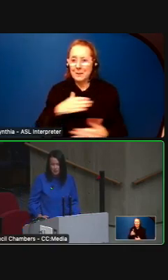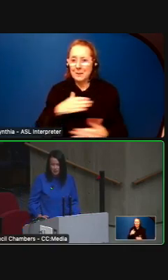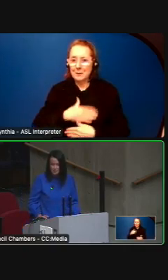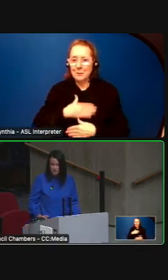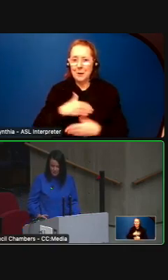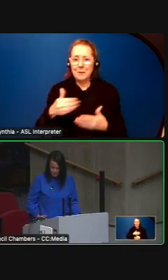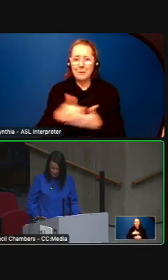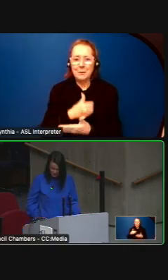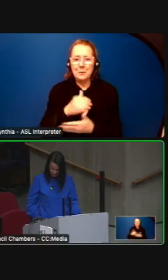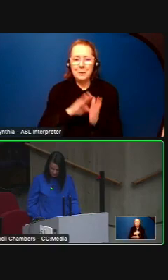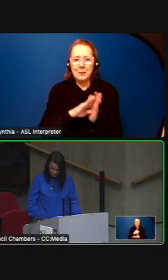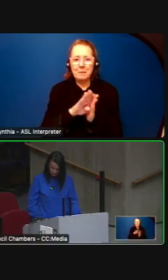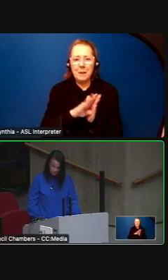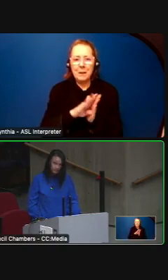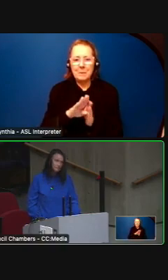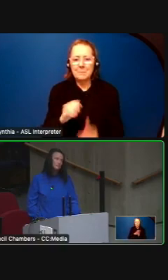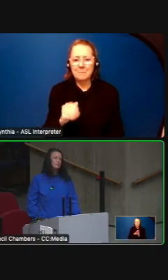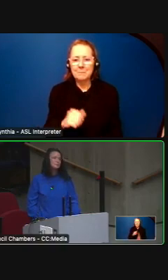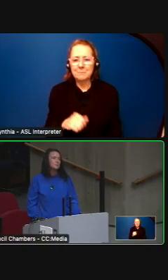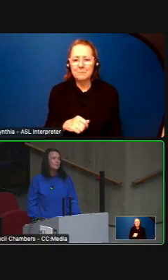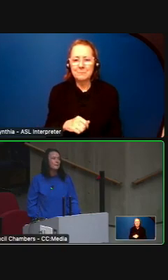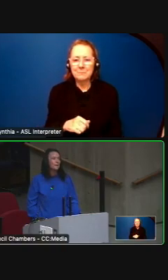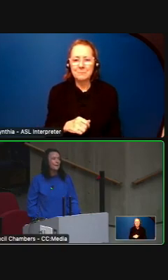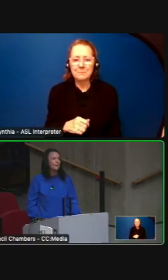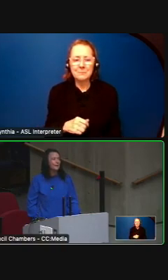new development.